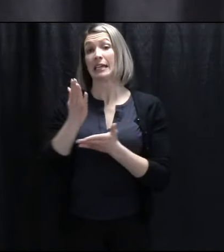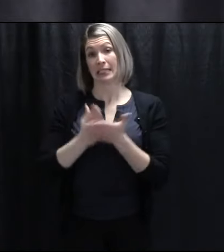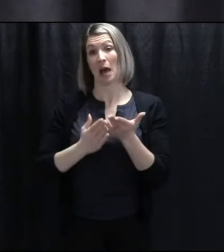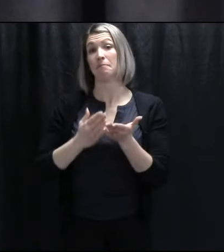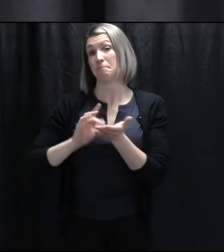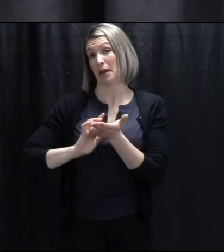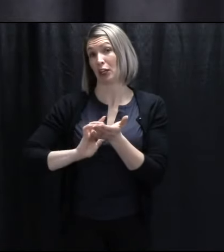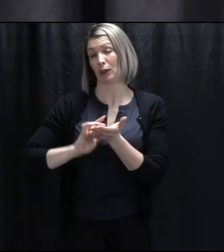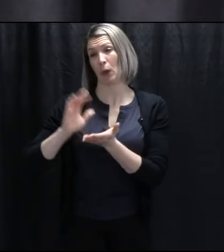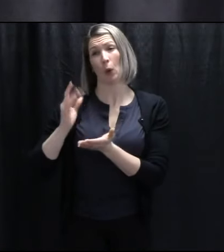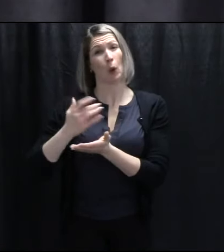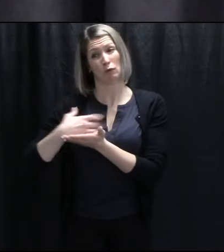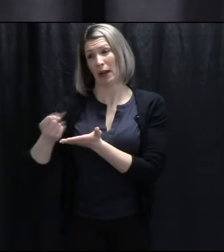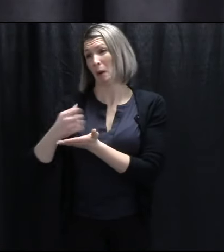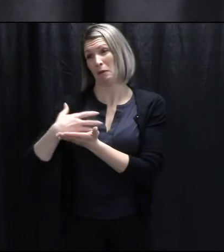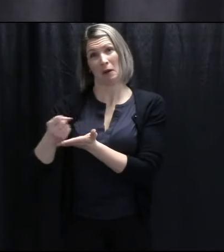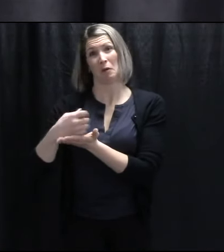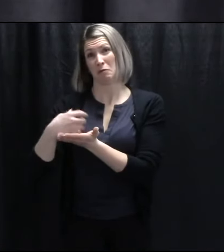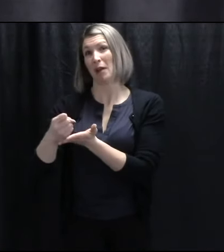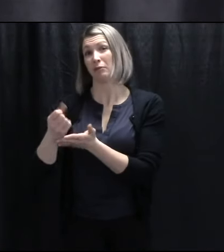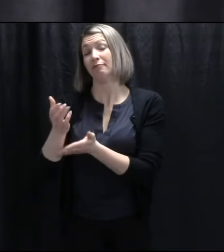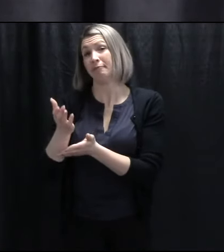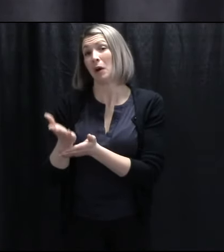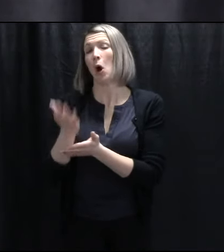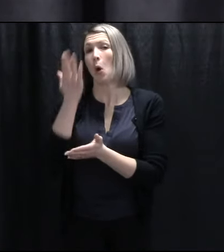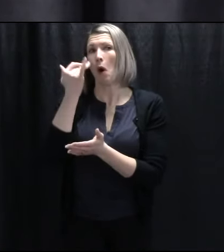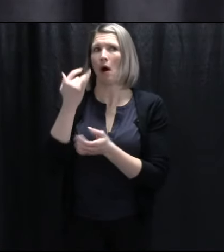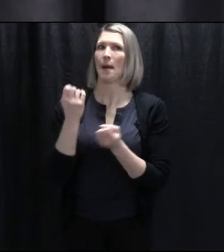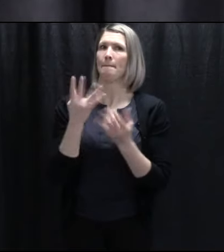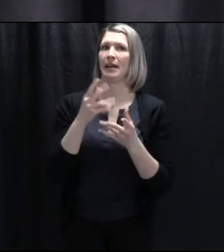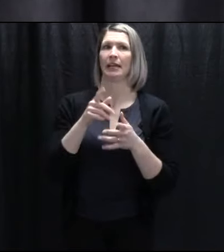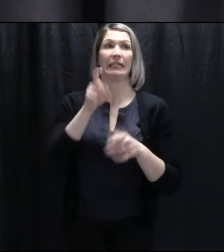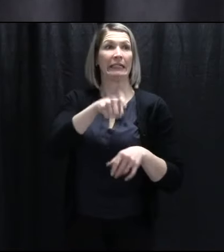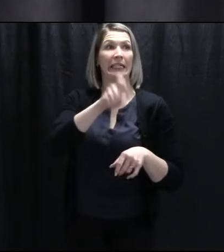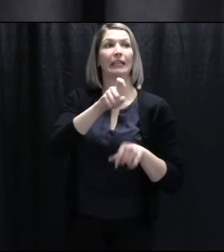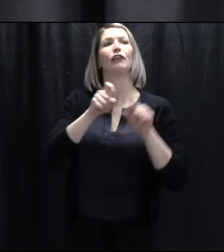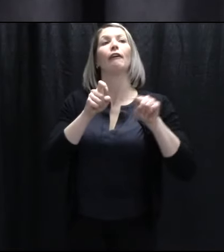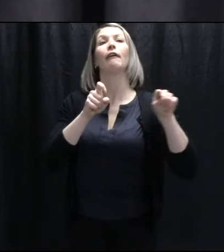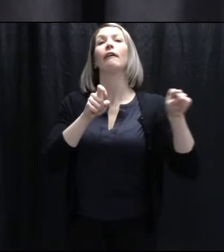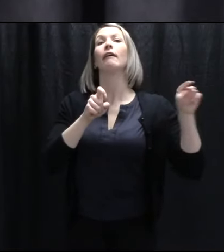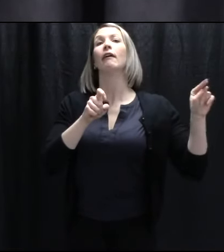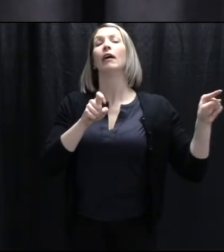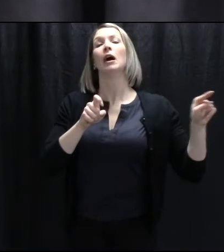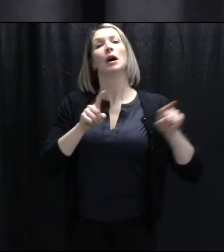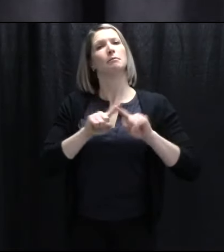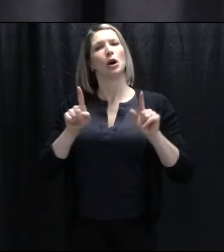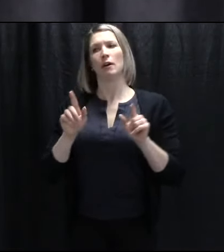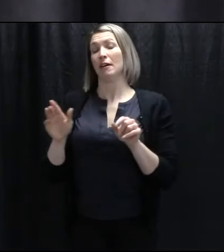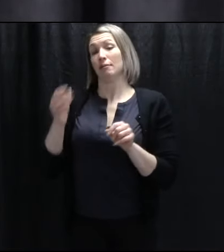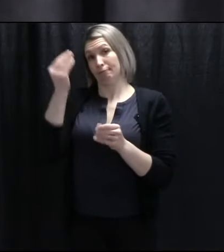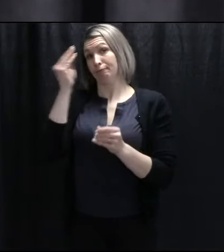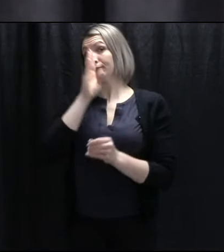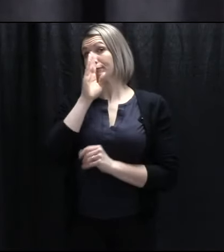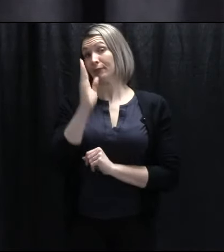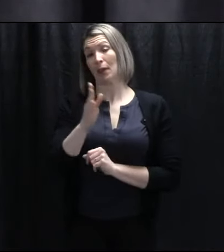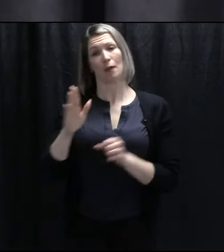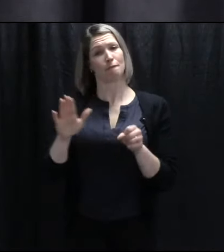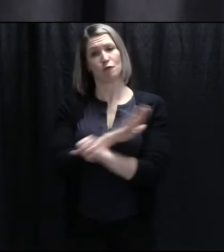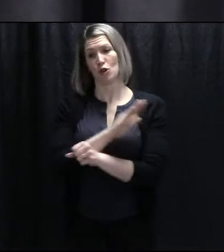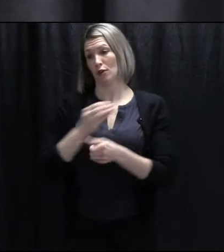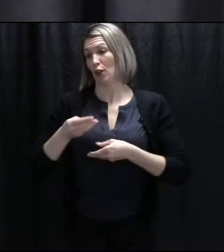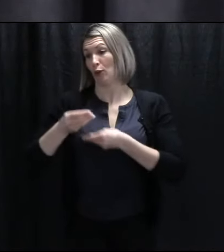cannot explain, because they seem to be manufacturing as much as anything else. But quite frankly, the whole process is opaque and is very difficult